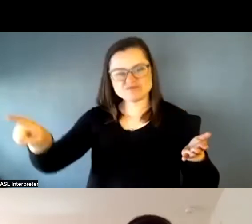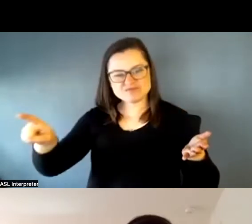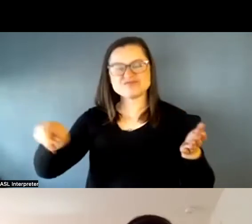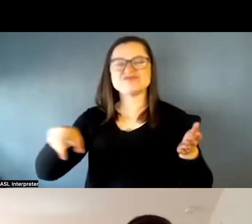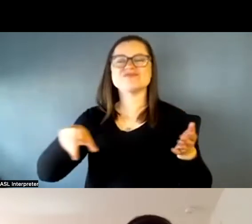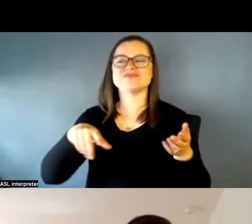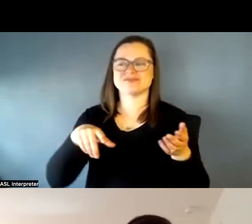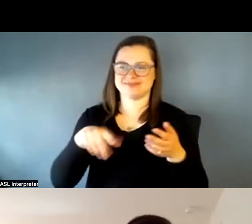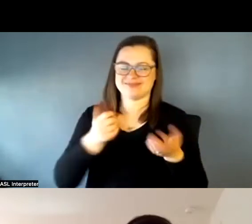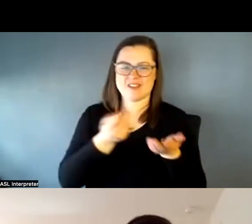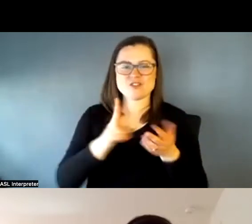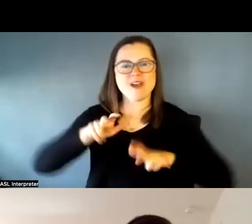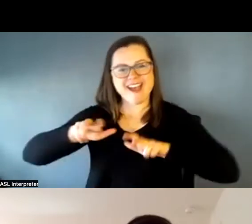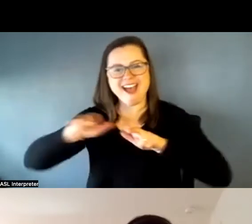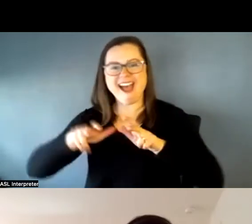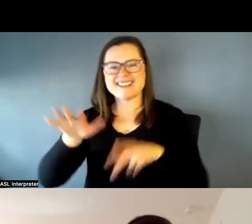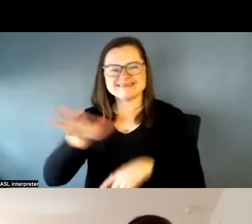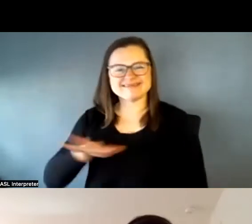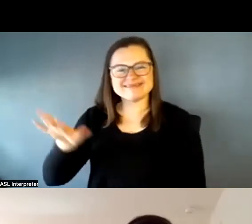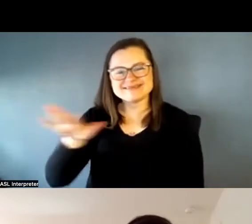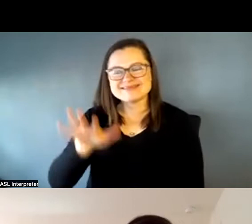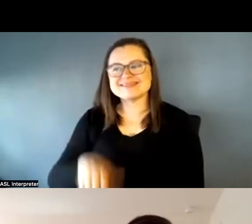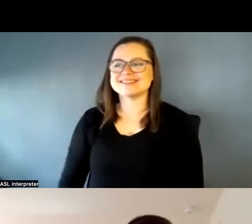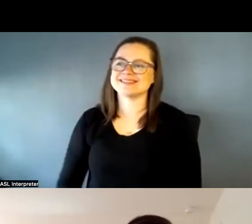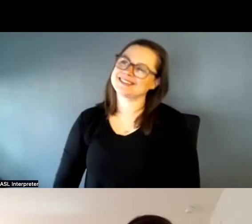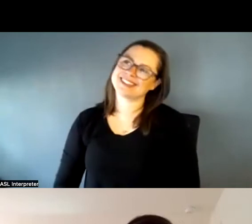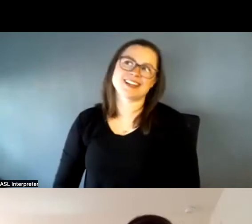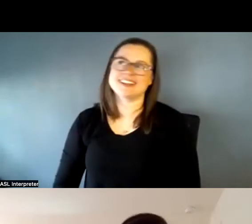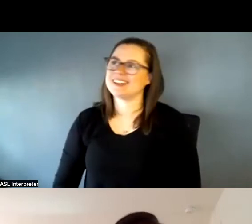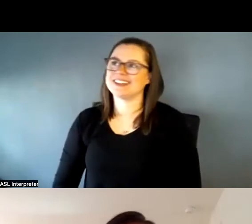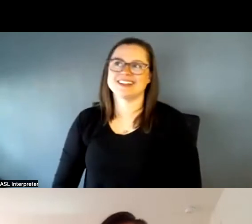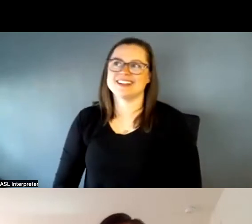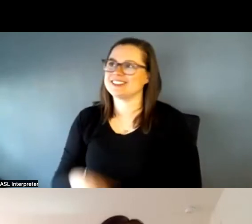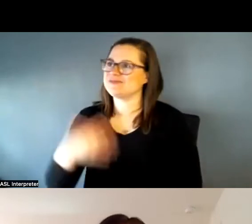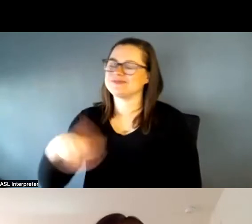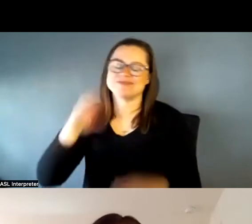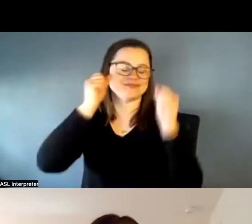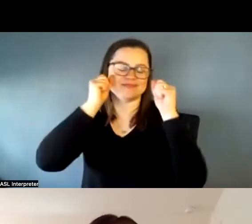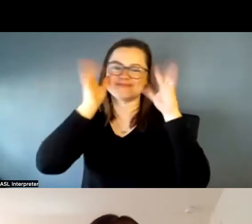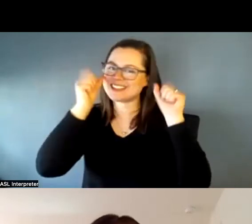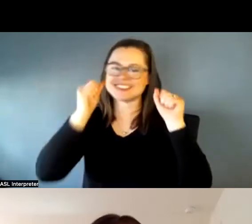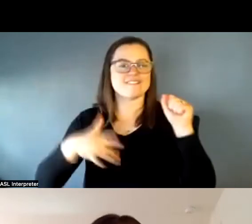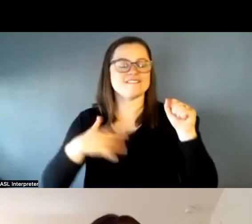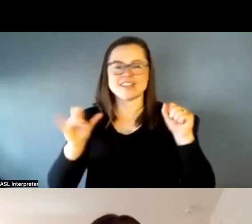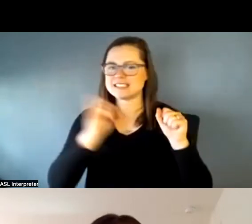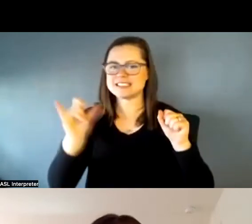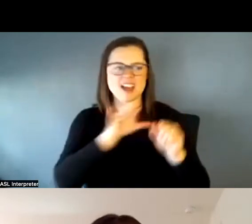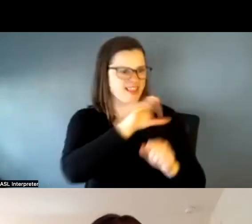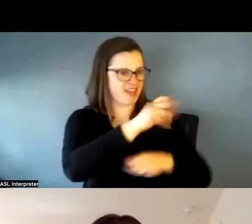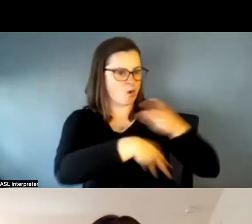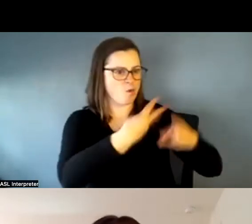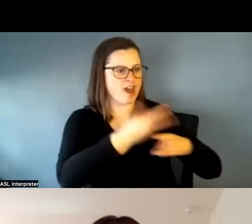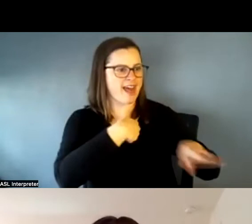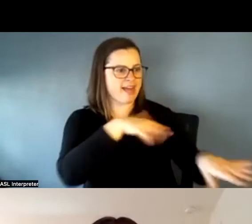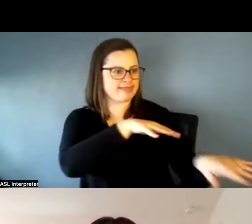we're doing some hikes over there, and that's just, you know, so amazing because it's like you're in another world.